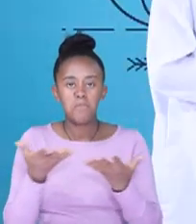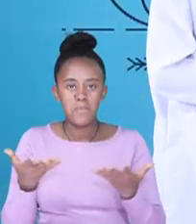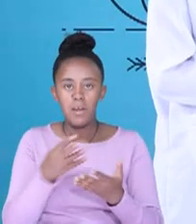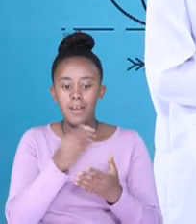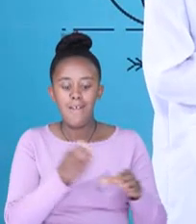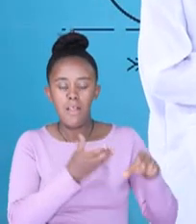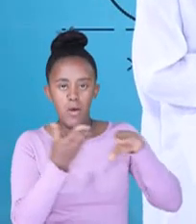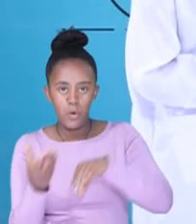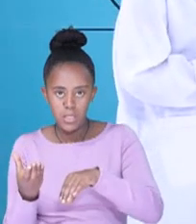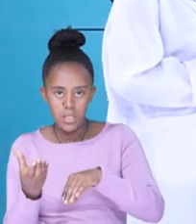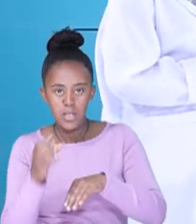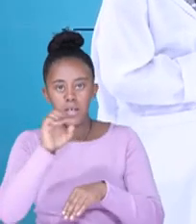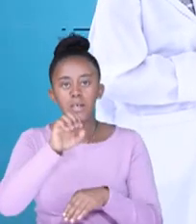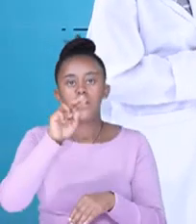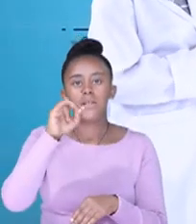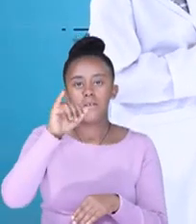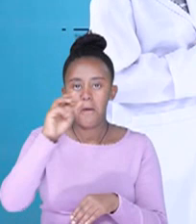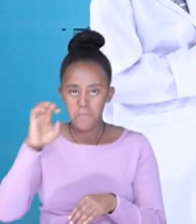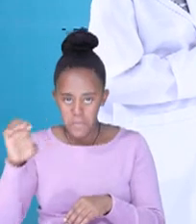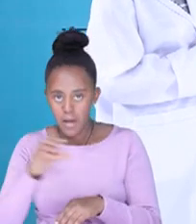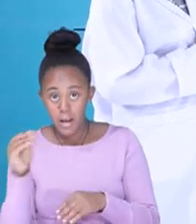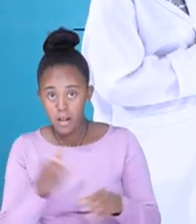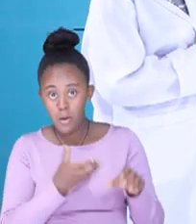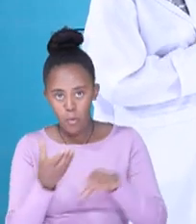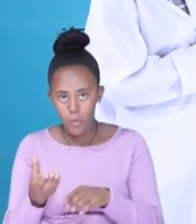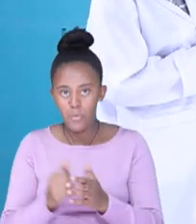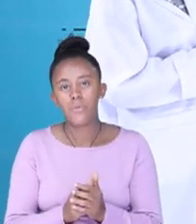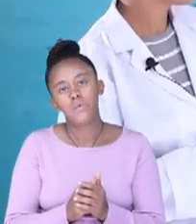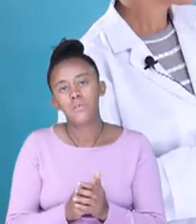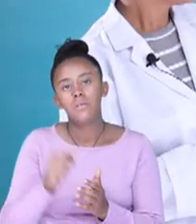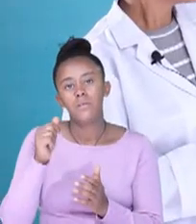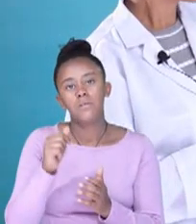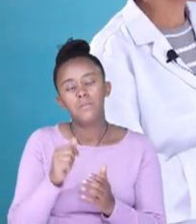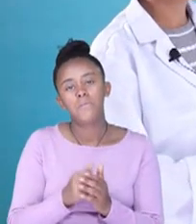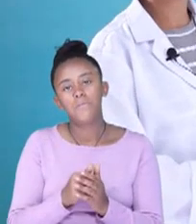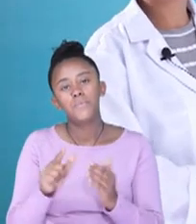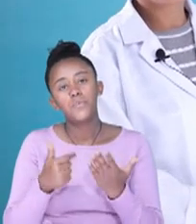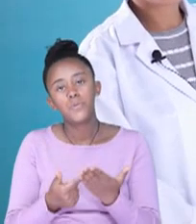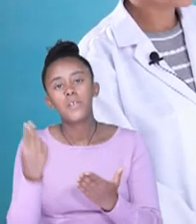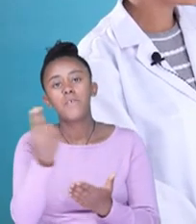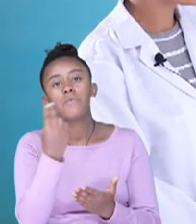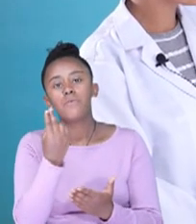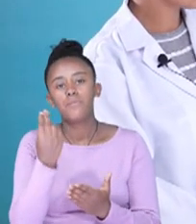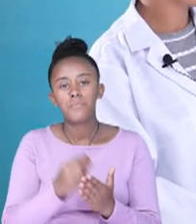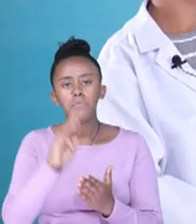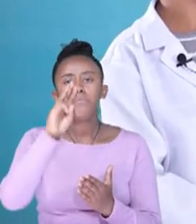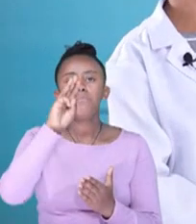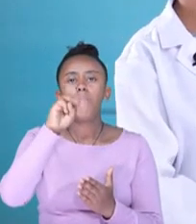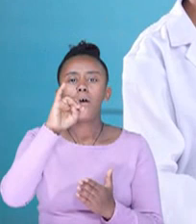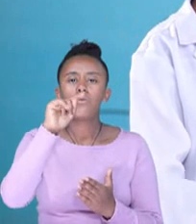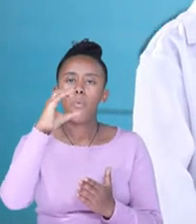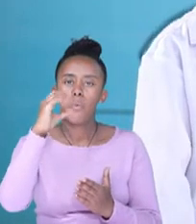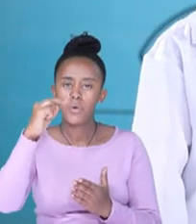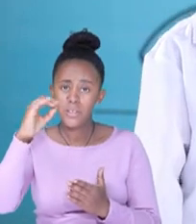lipids. We will talk this when we study cellular respiration. So the function of mitochondria is